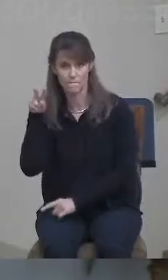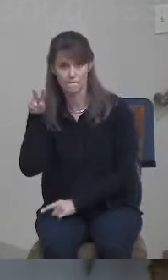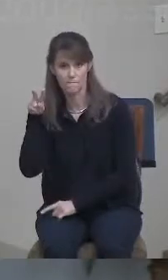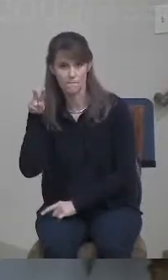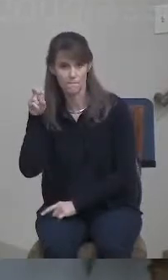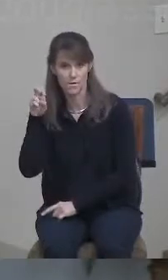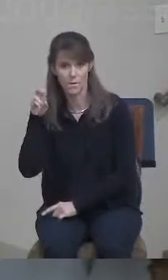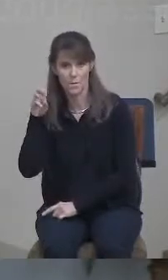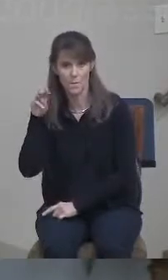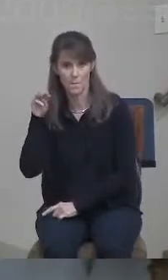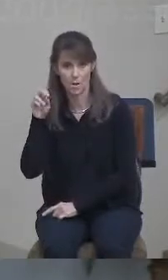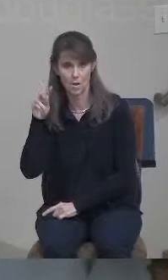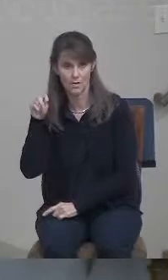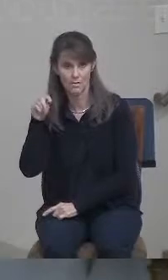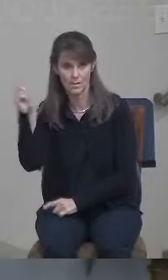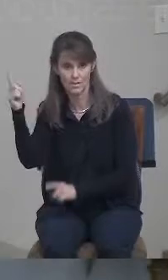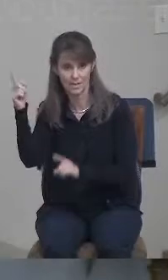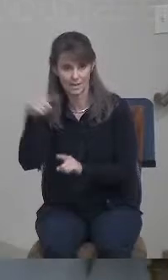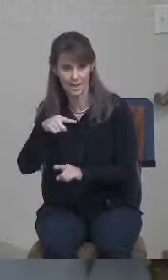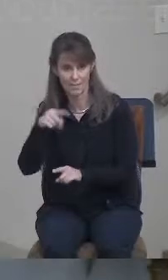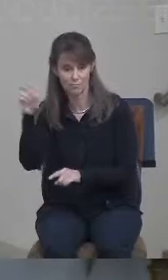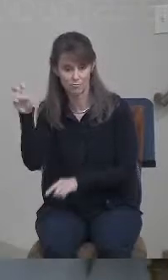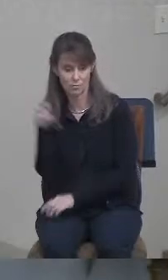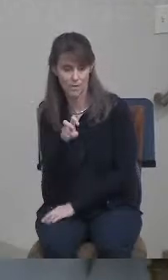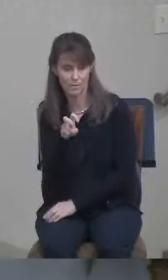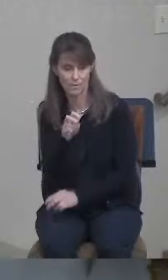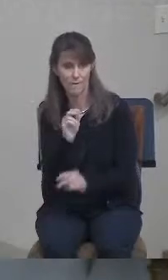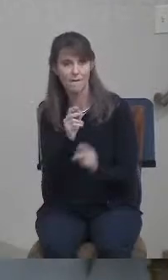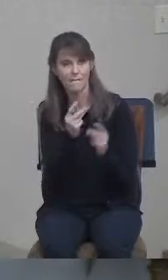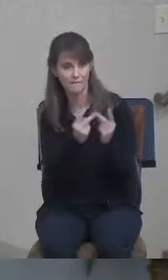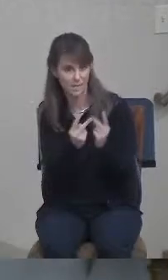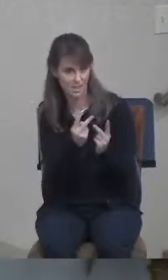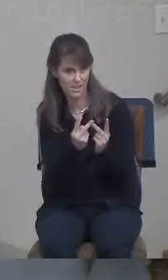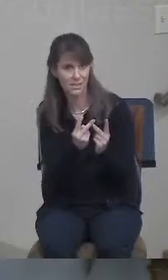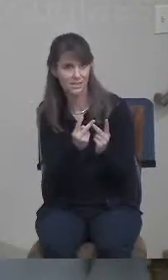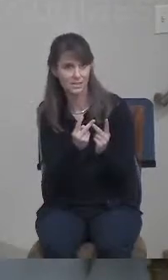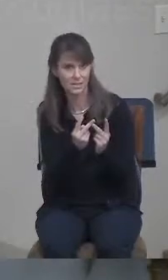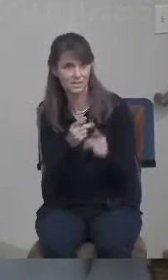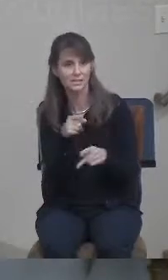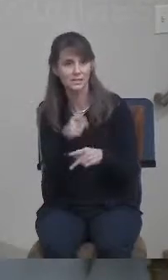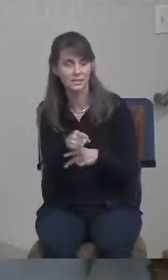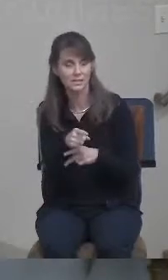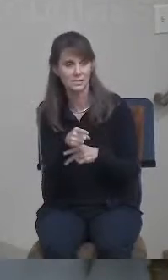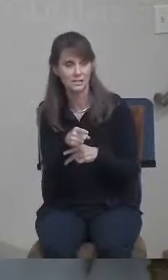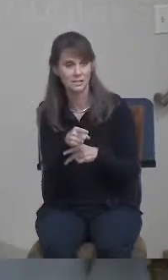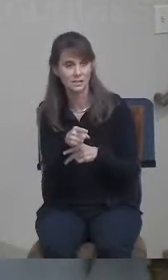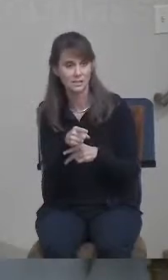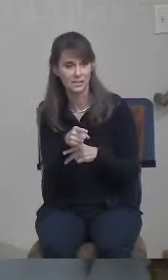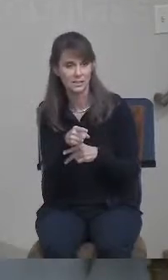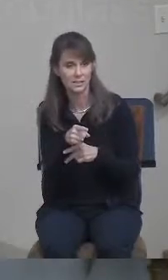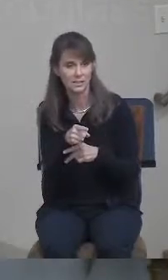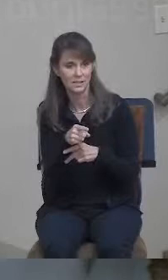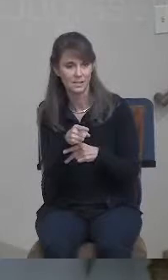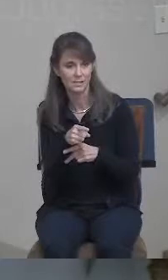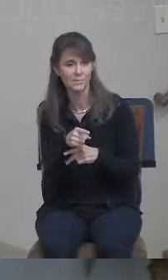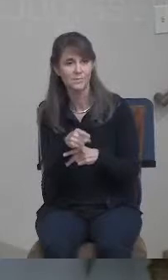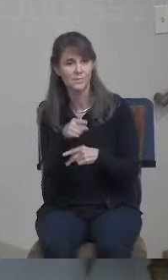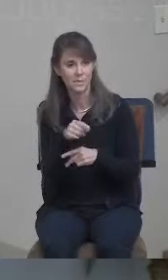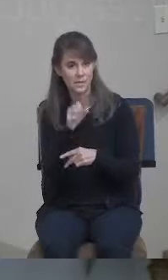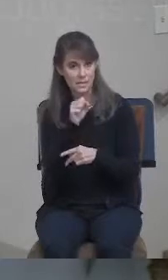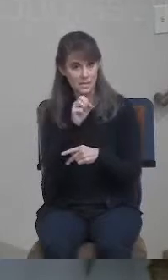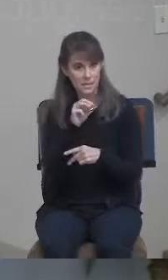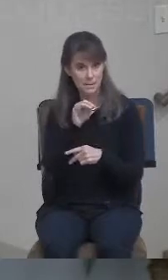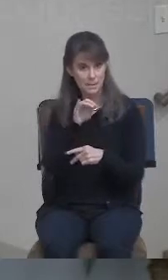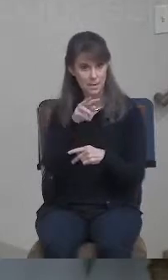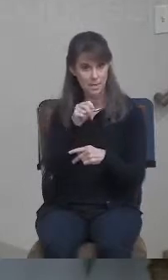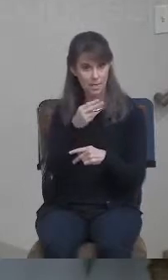me, Smith says, and was the first free man I have ever seen. In some ways, Smith admitted